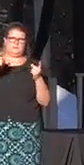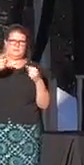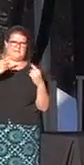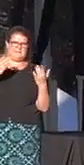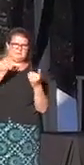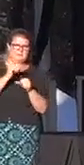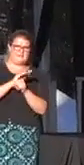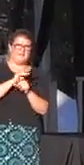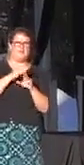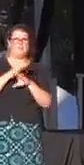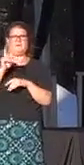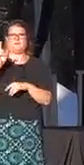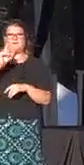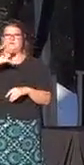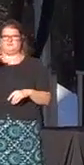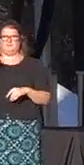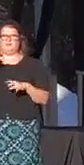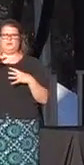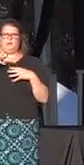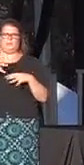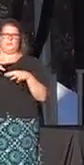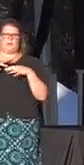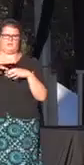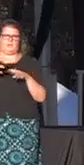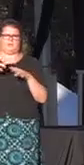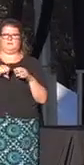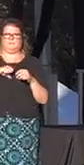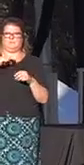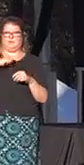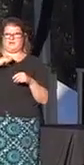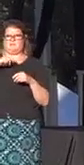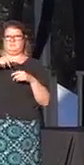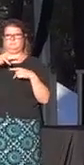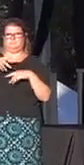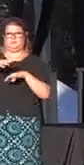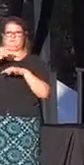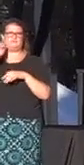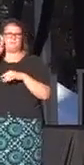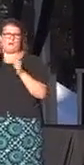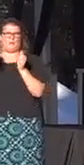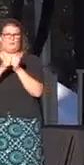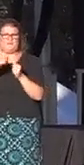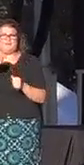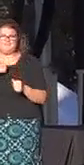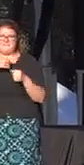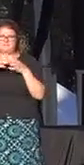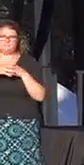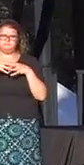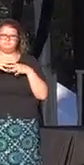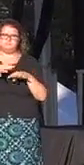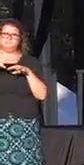and over 100 of whom are walking in the Pride Parade tomorrow with me.